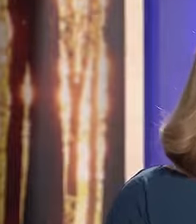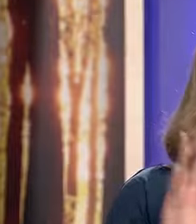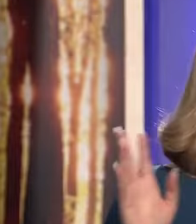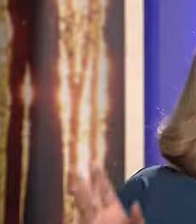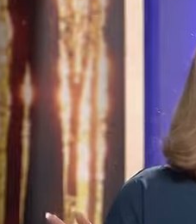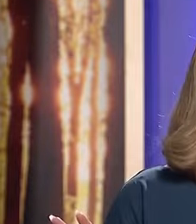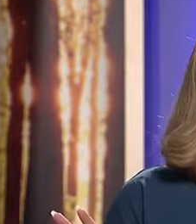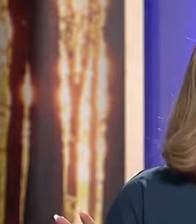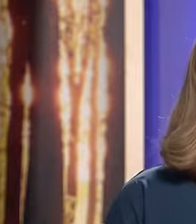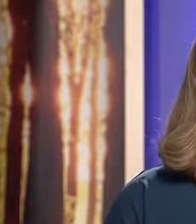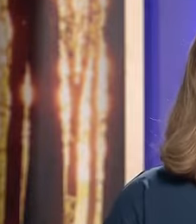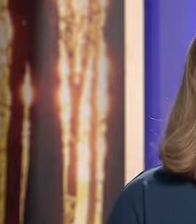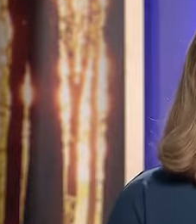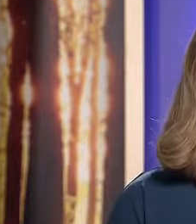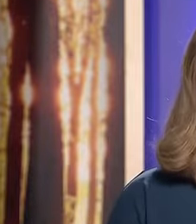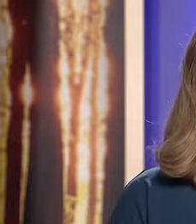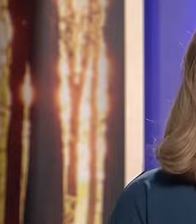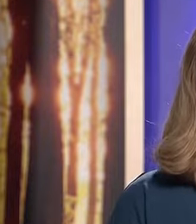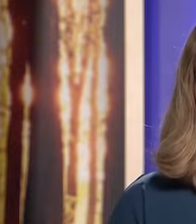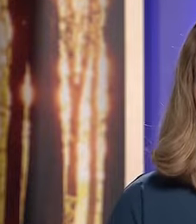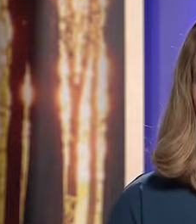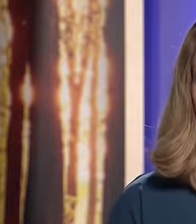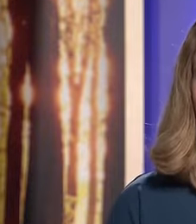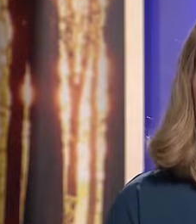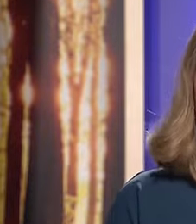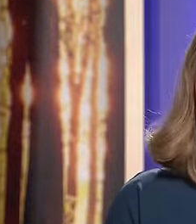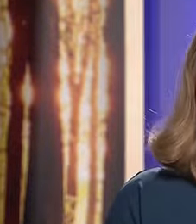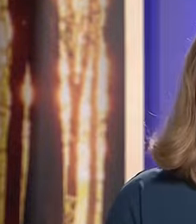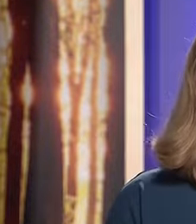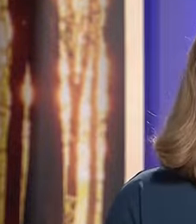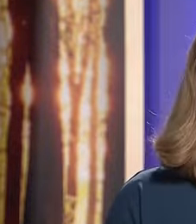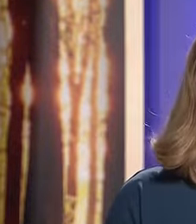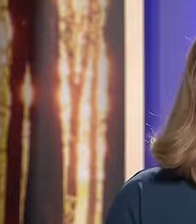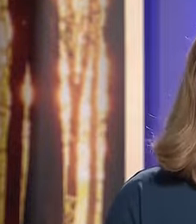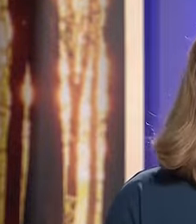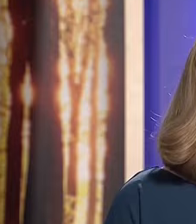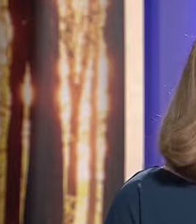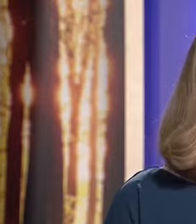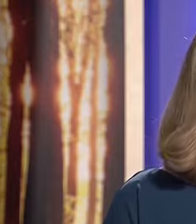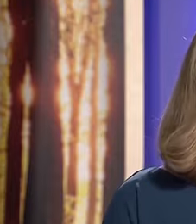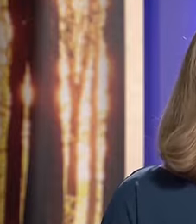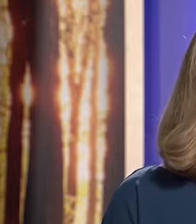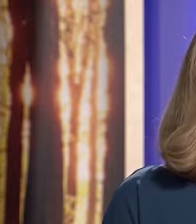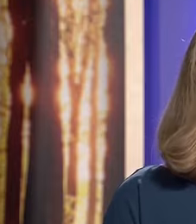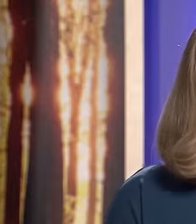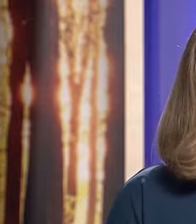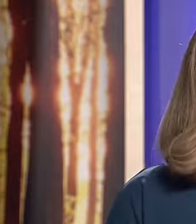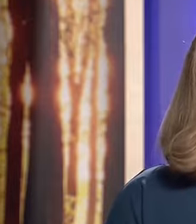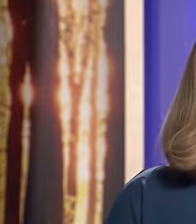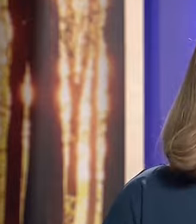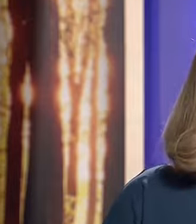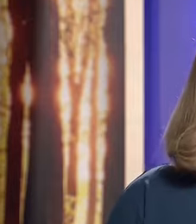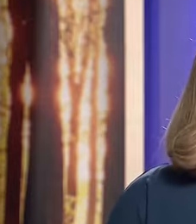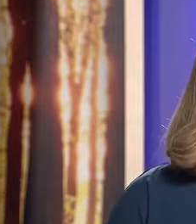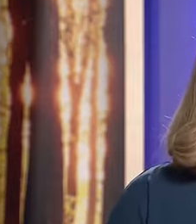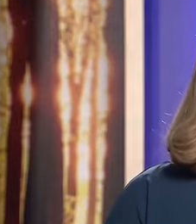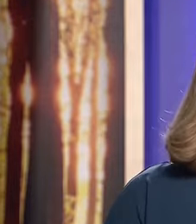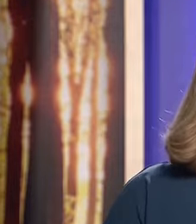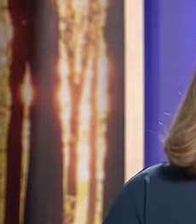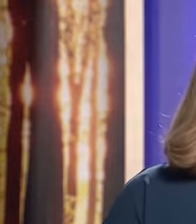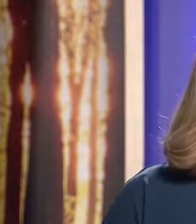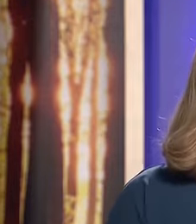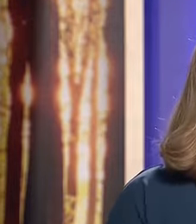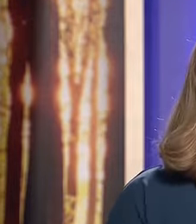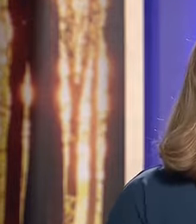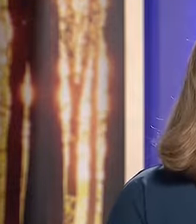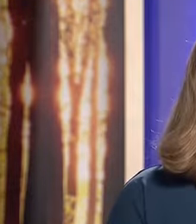the majority of state workers complied with the mandate, but we do know that hundreds have not, leaving all of us to sort of wonder what exactly the